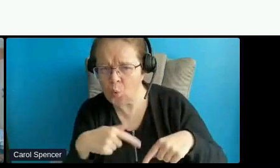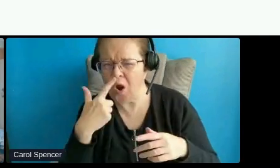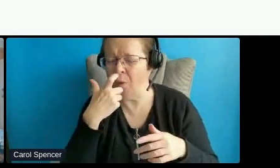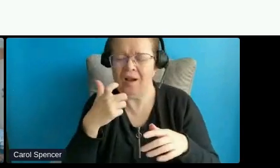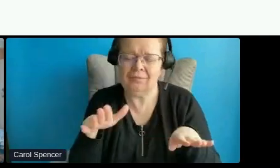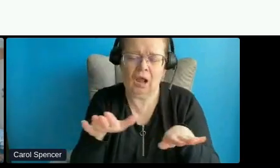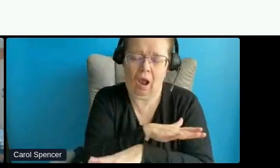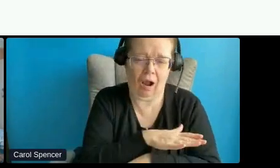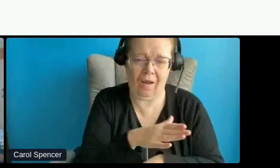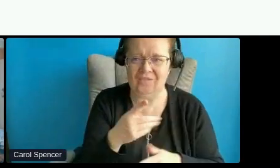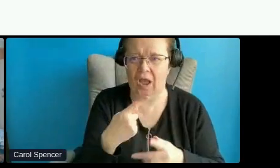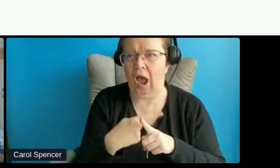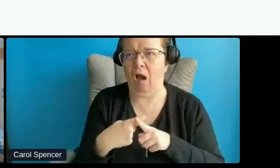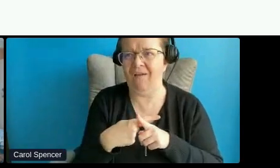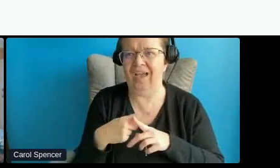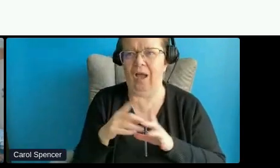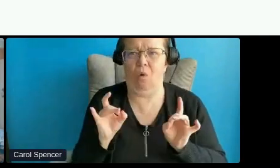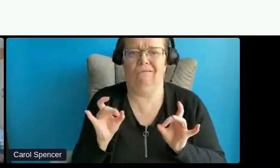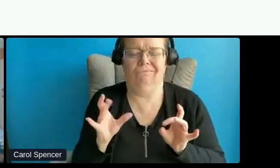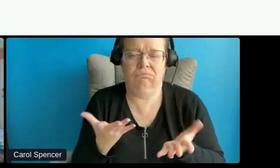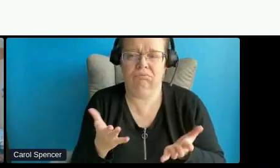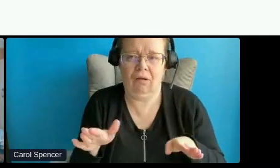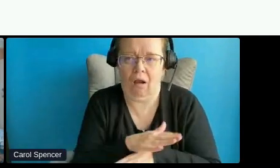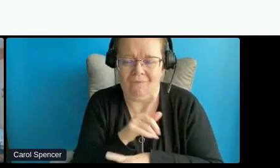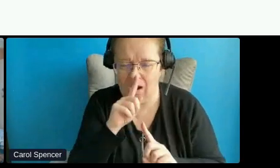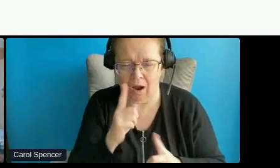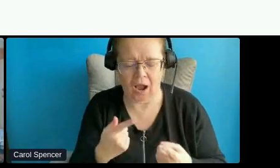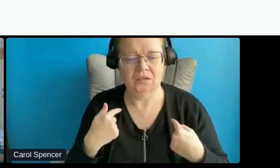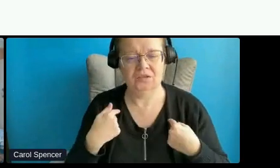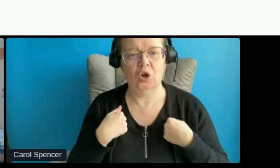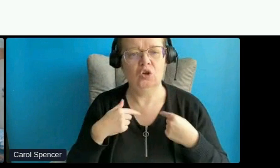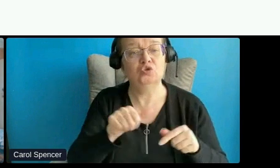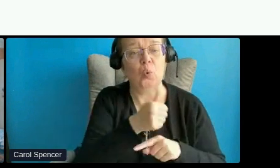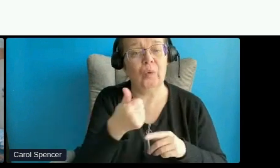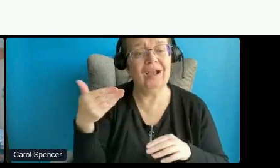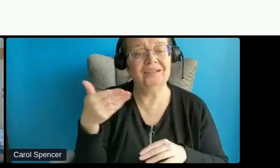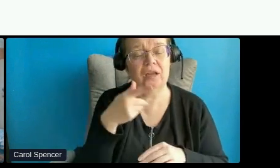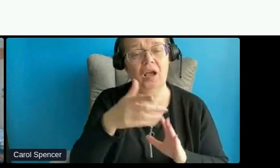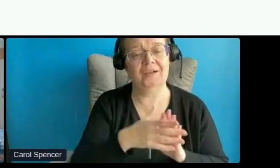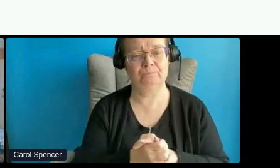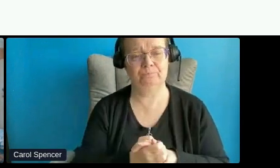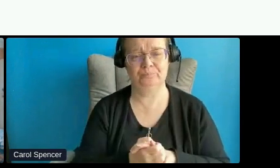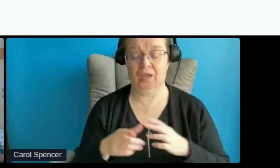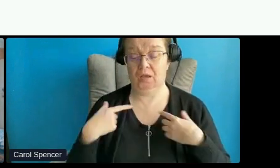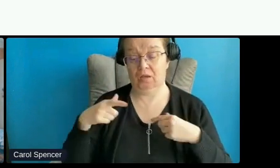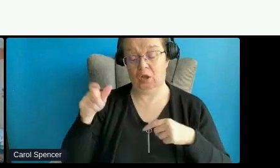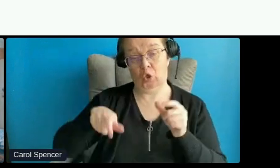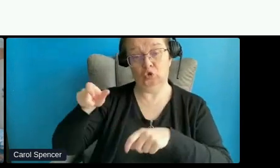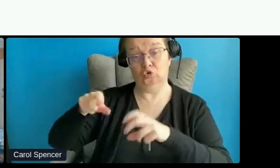cover in a half-hour session today. I'll just go on to the next slide. So this research